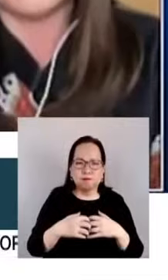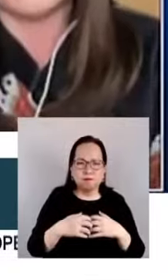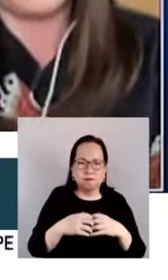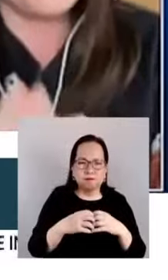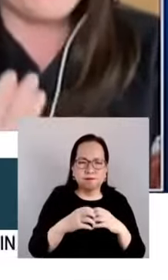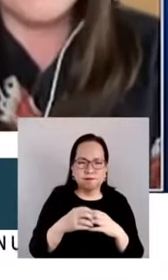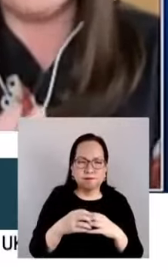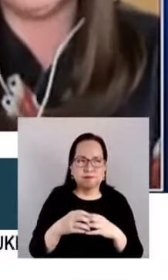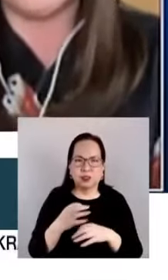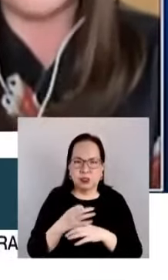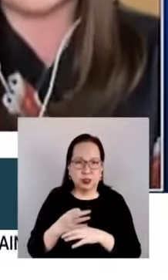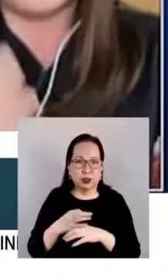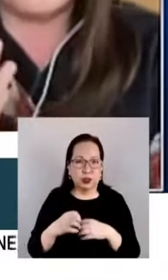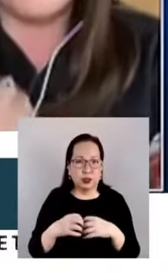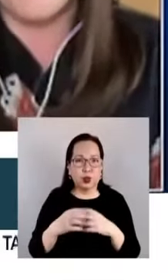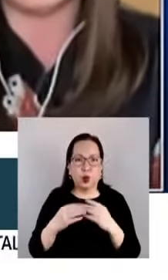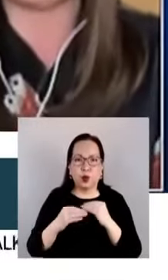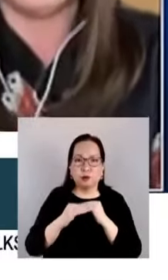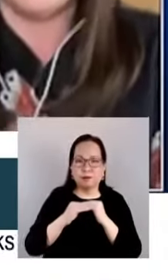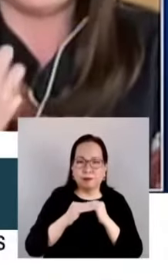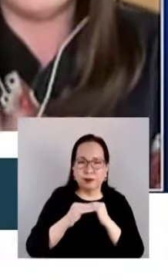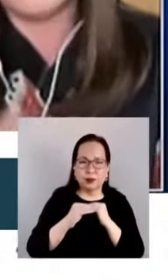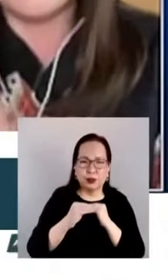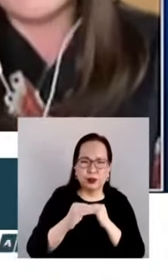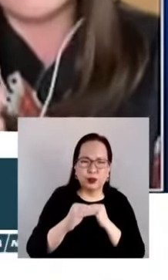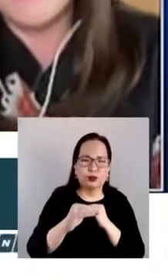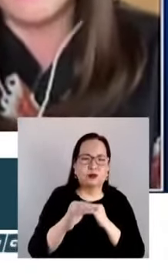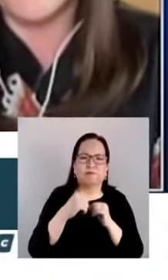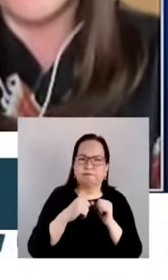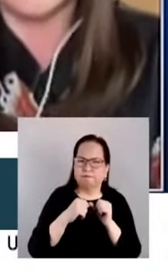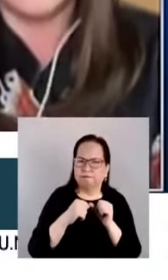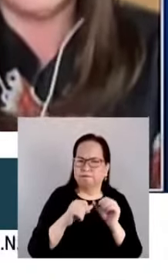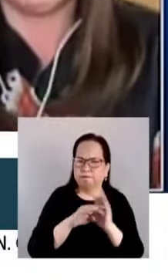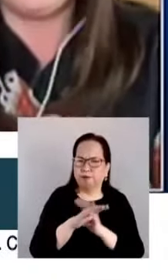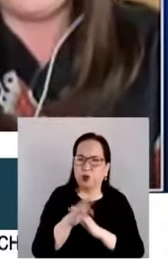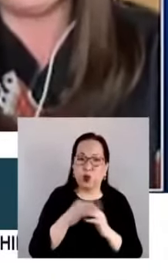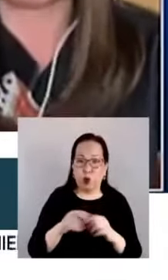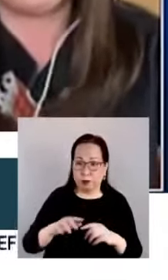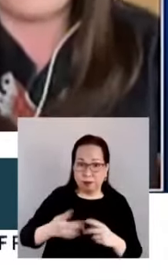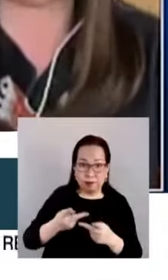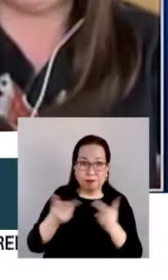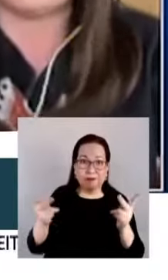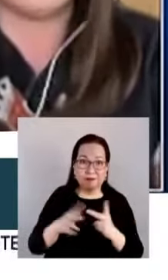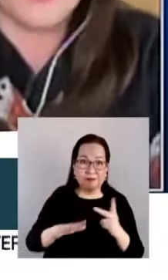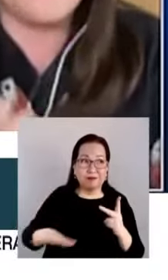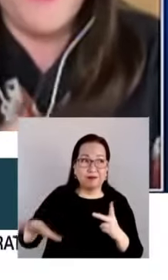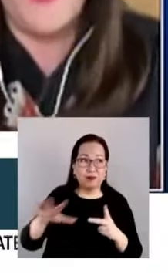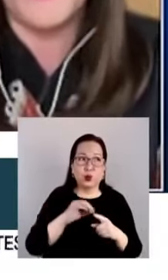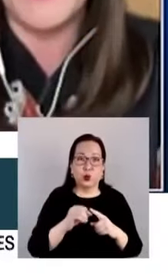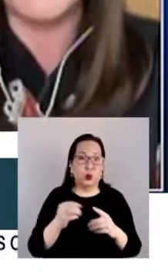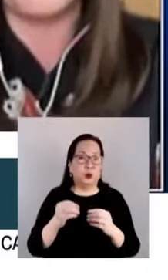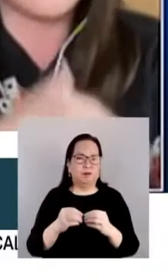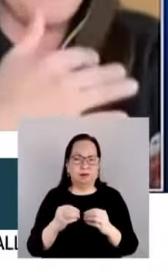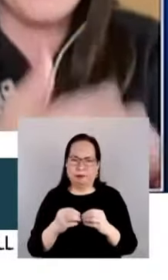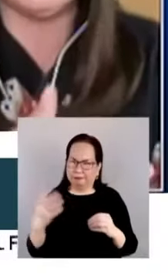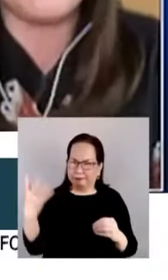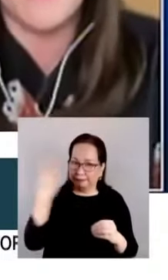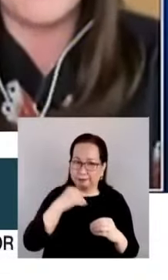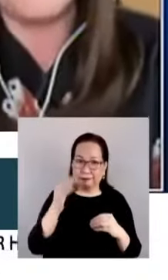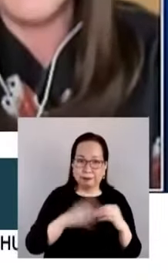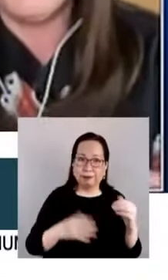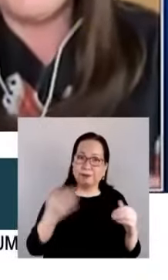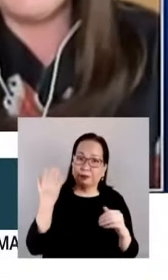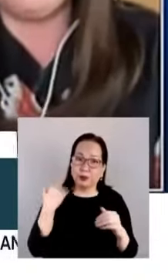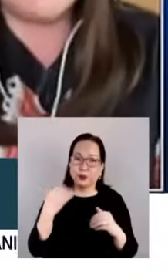want sustainable tourism and we want a tourist destination to be even better than it was before nga, yung mas maganda